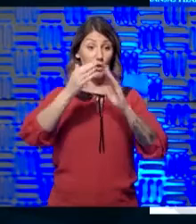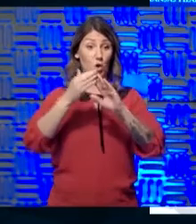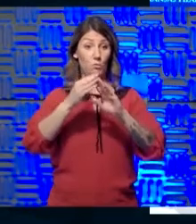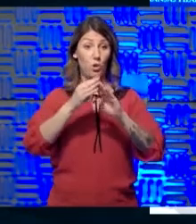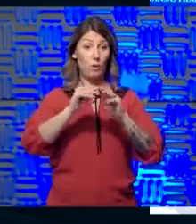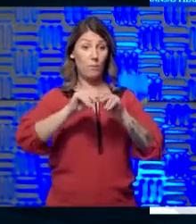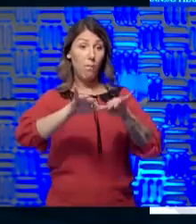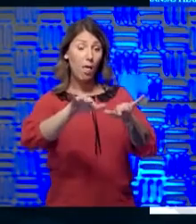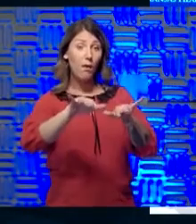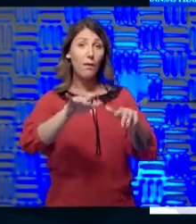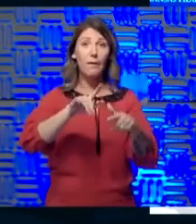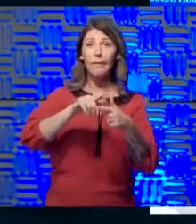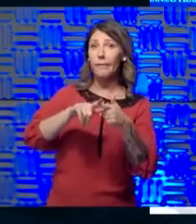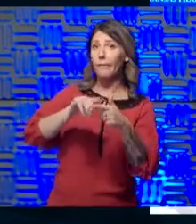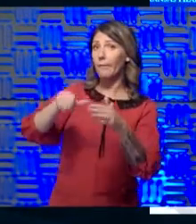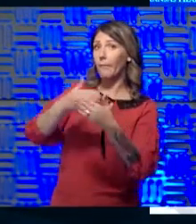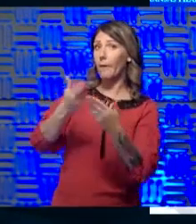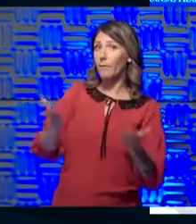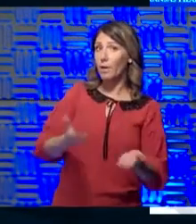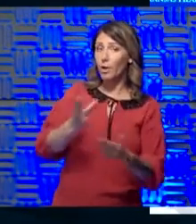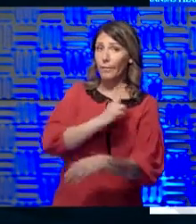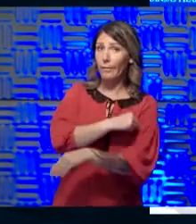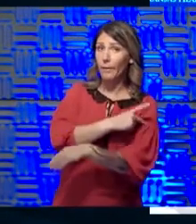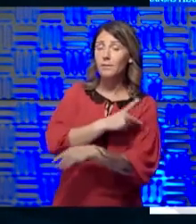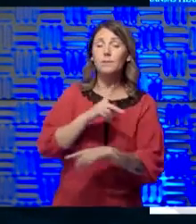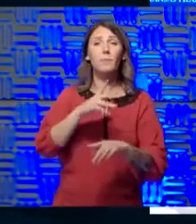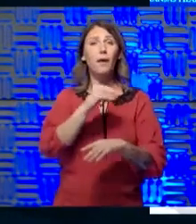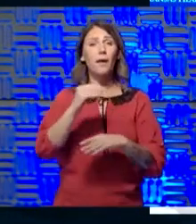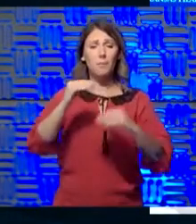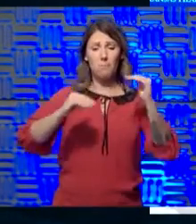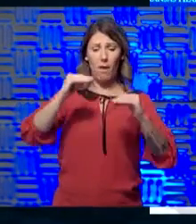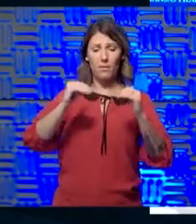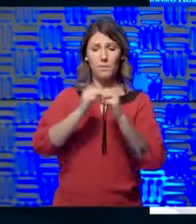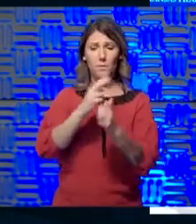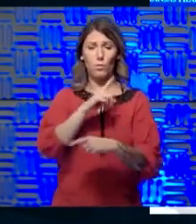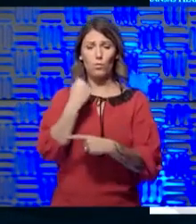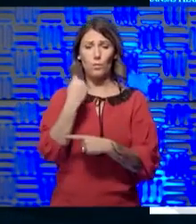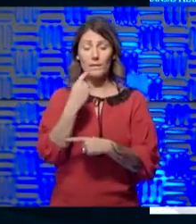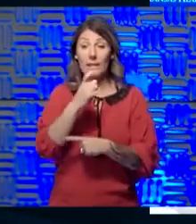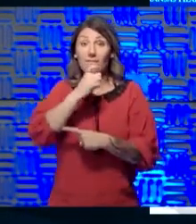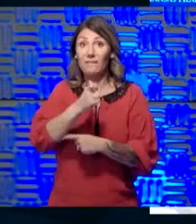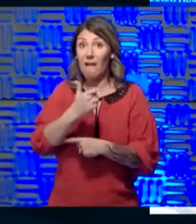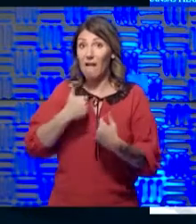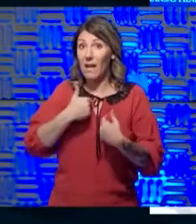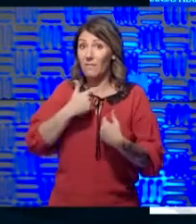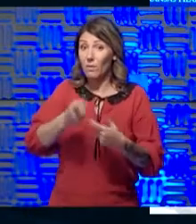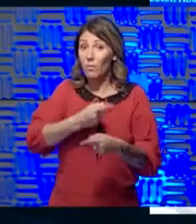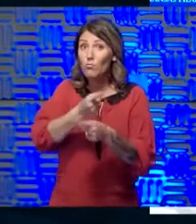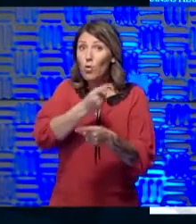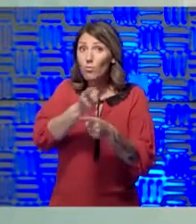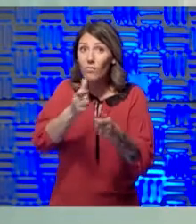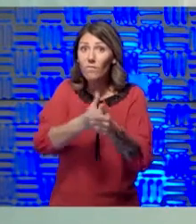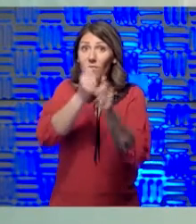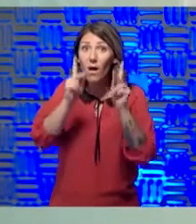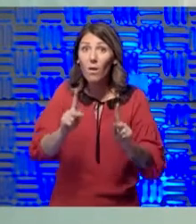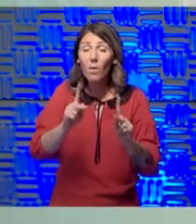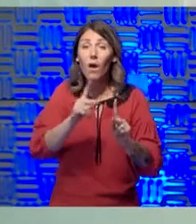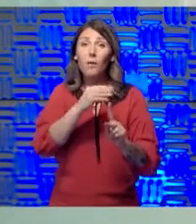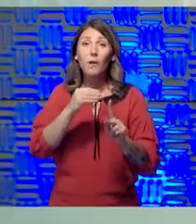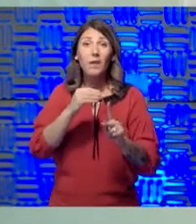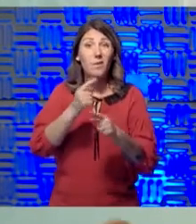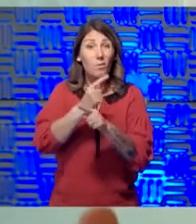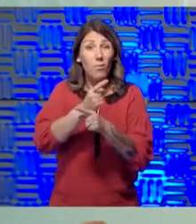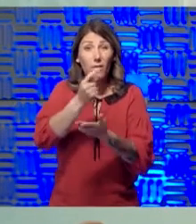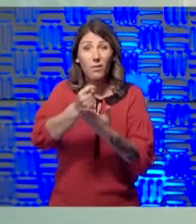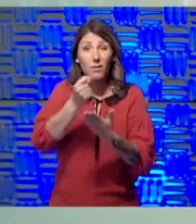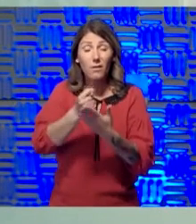than certainly coming here. And then you always have to balance that with the risk of not getting the right follow-up, getting the right therapies. And then for